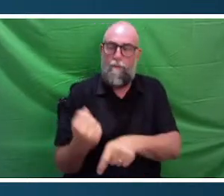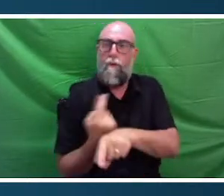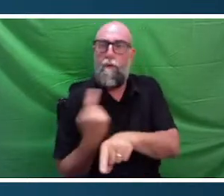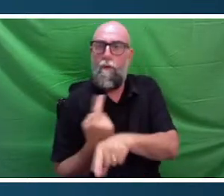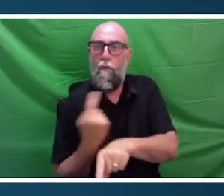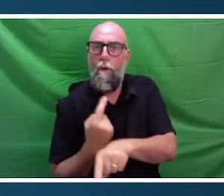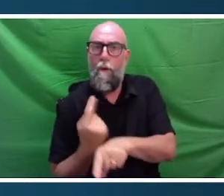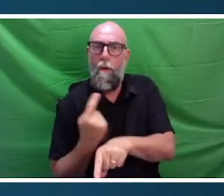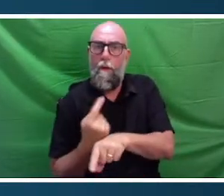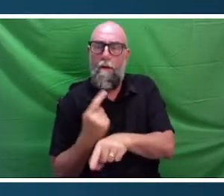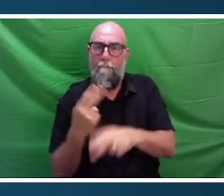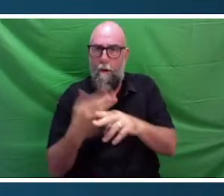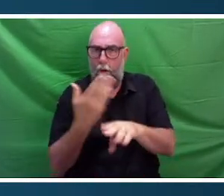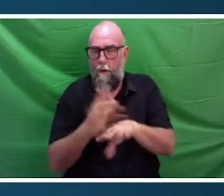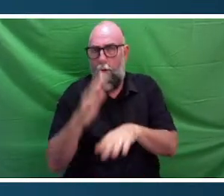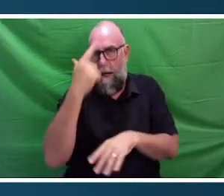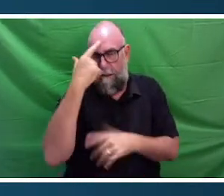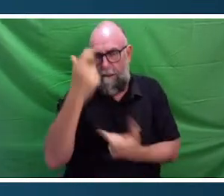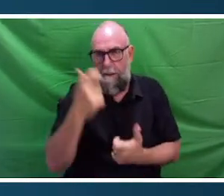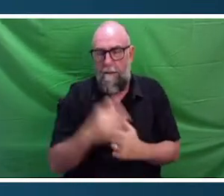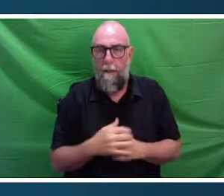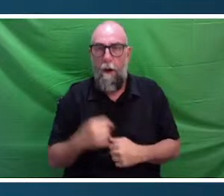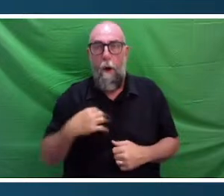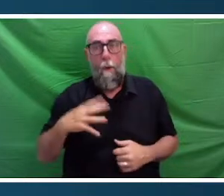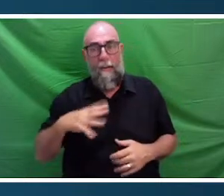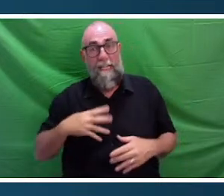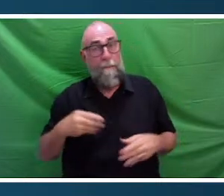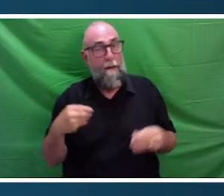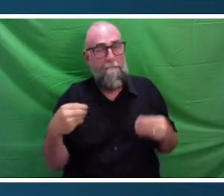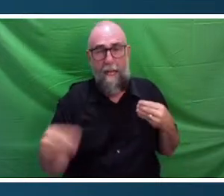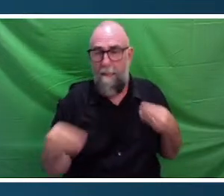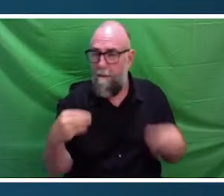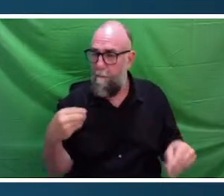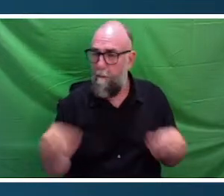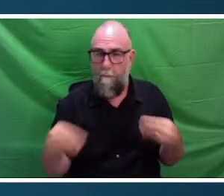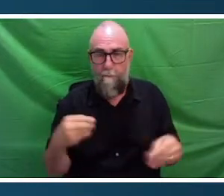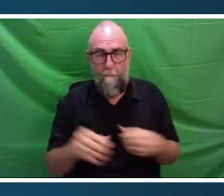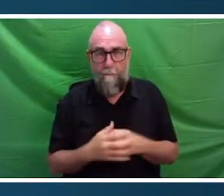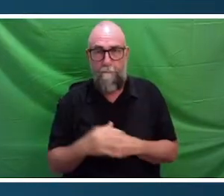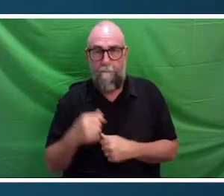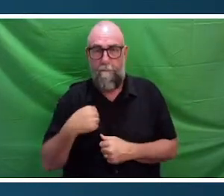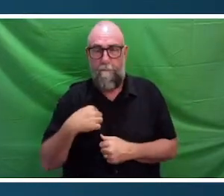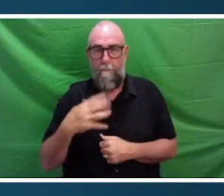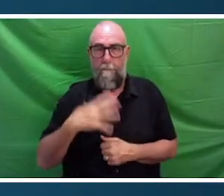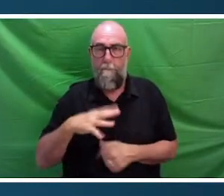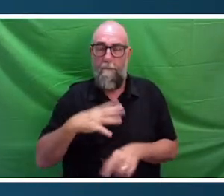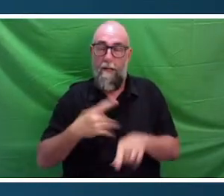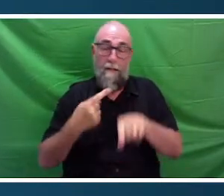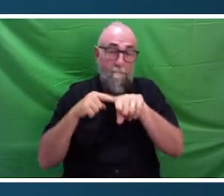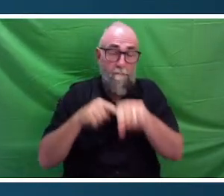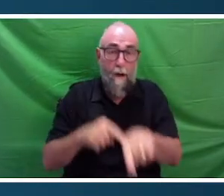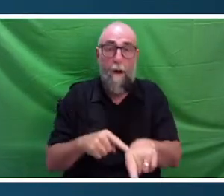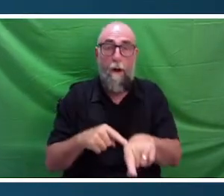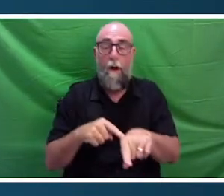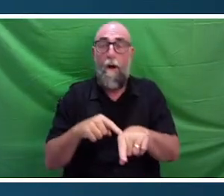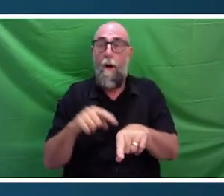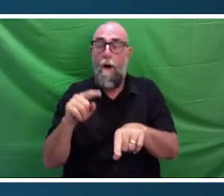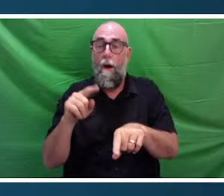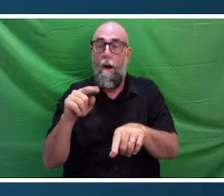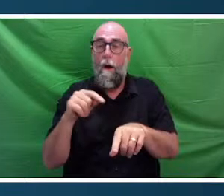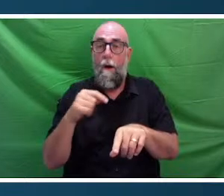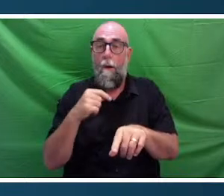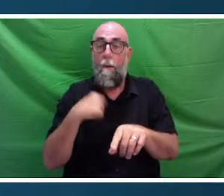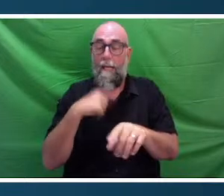Incorporating flexibility. Armed conflict zones, by definition, can experience changes very